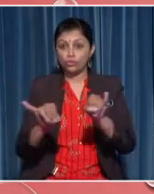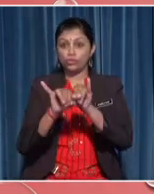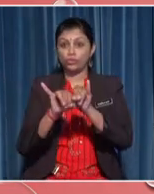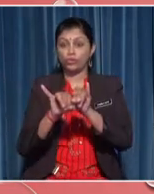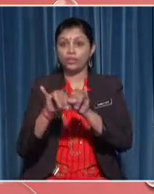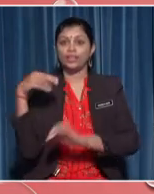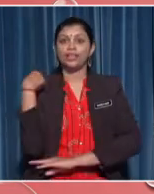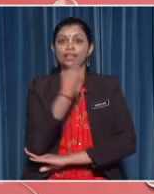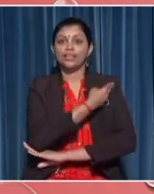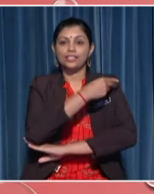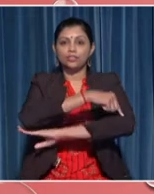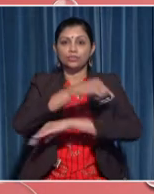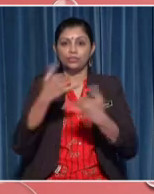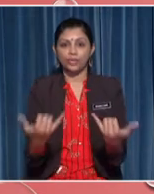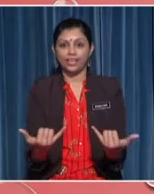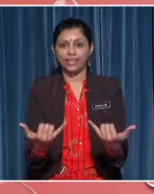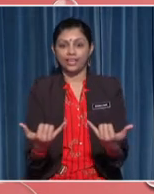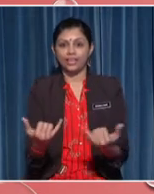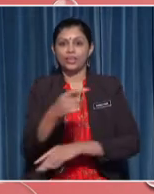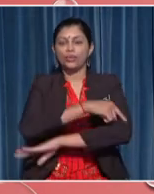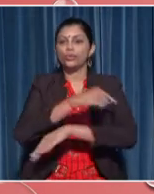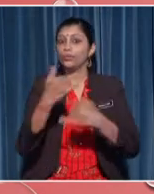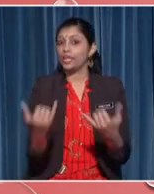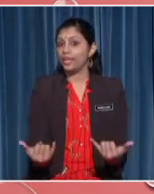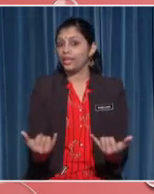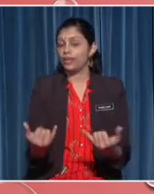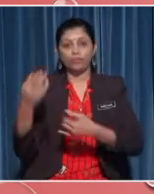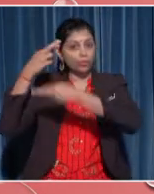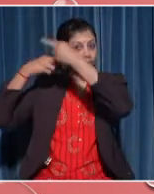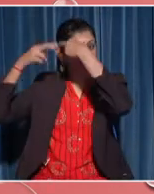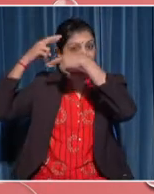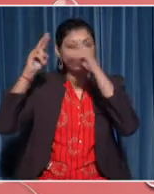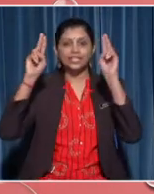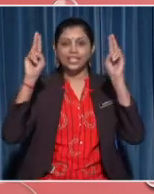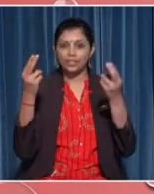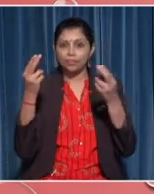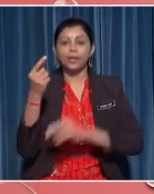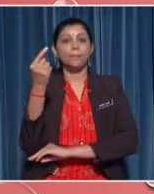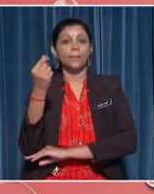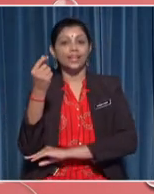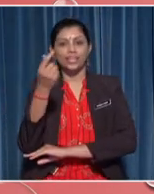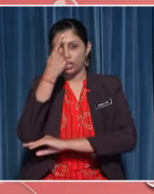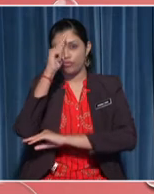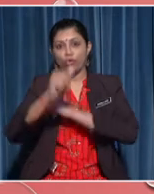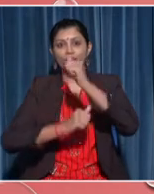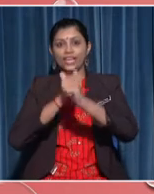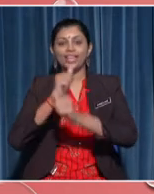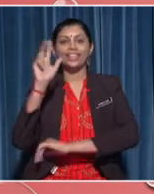me today. Today, I would like to revise the topic on money for year